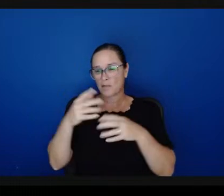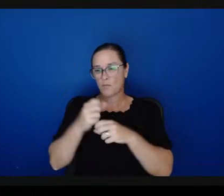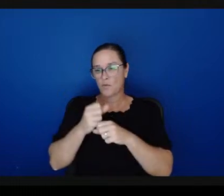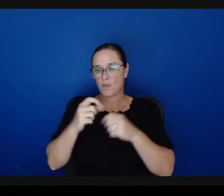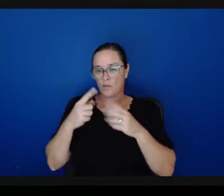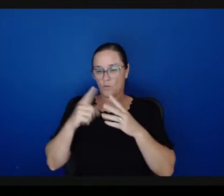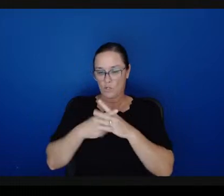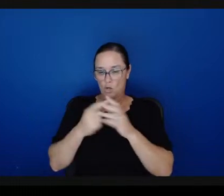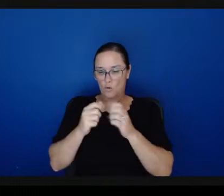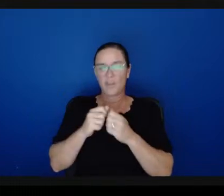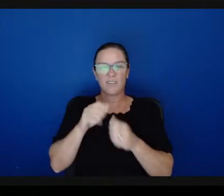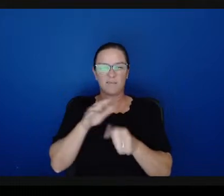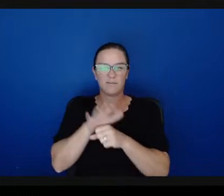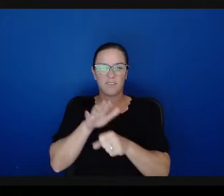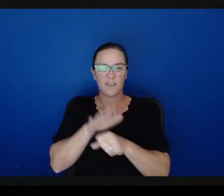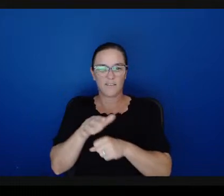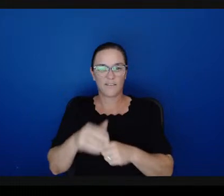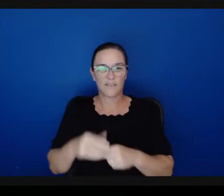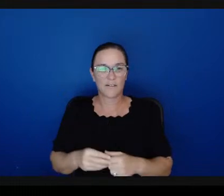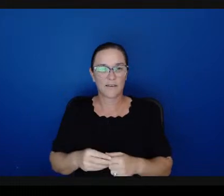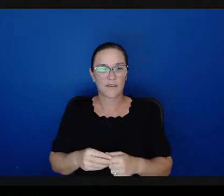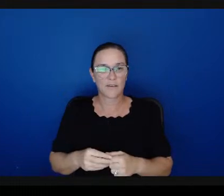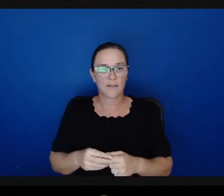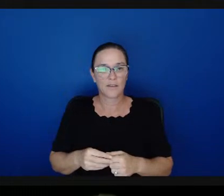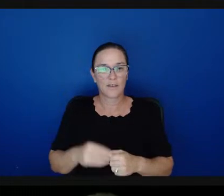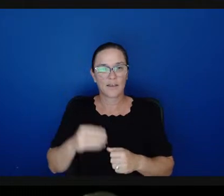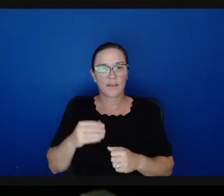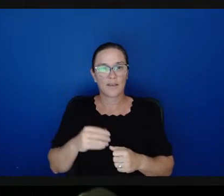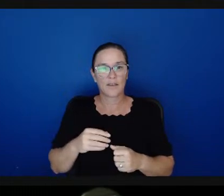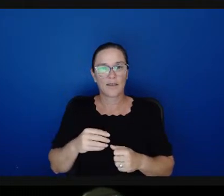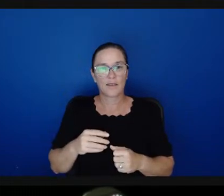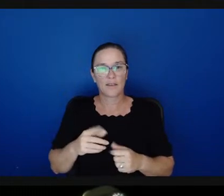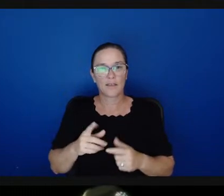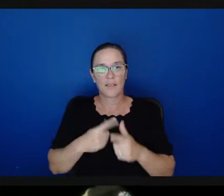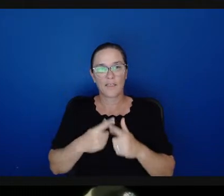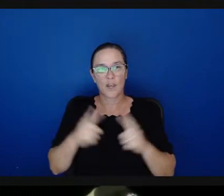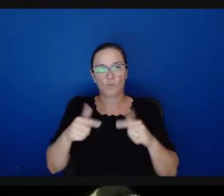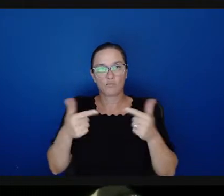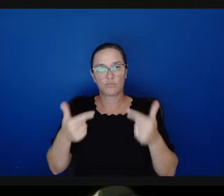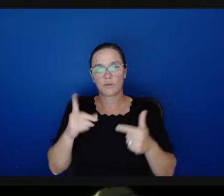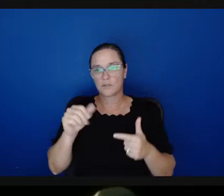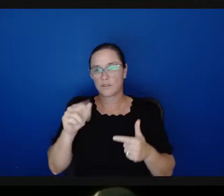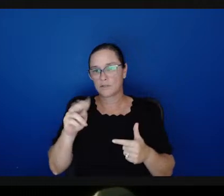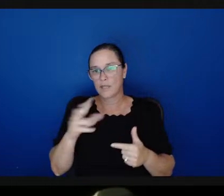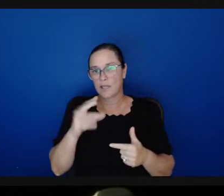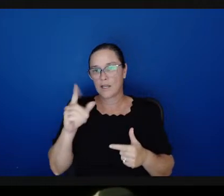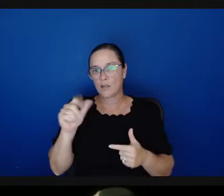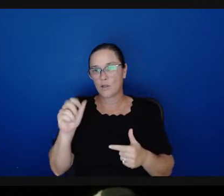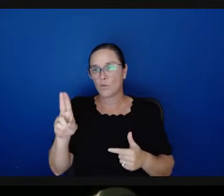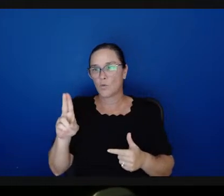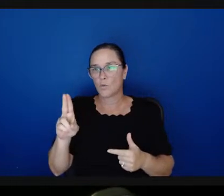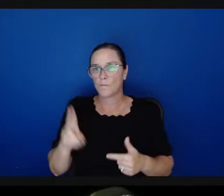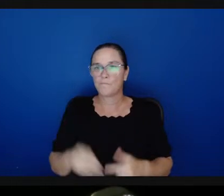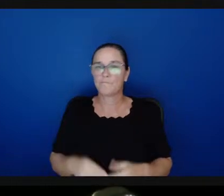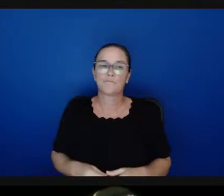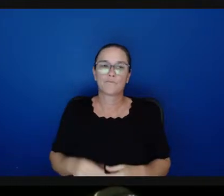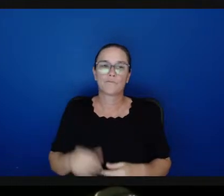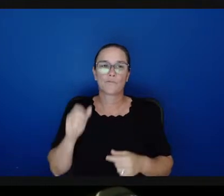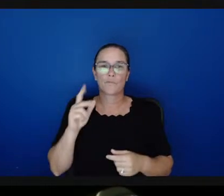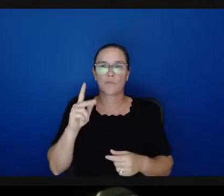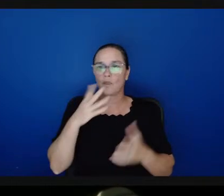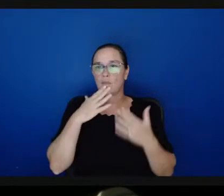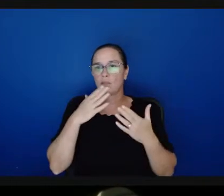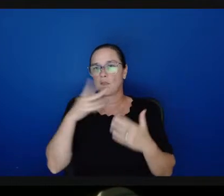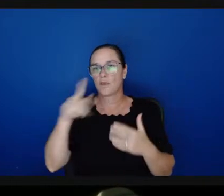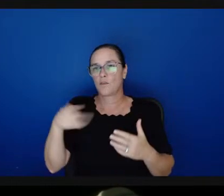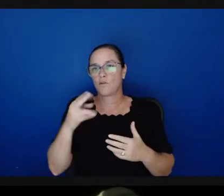And with that said, I'll pass it off to Dane and Lou here. Right, thank you, Phil. I'll go